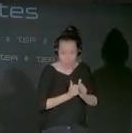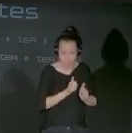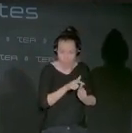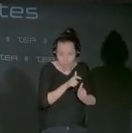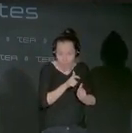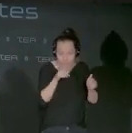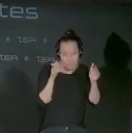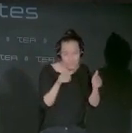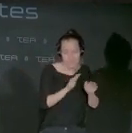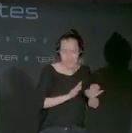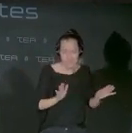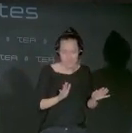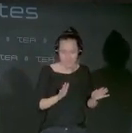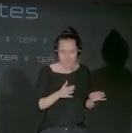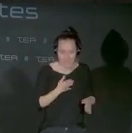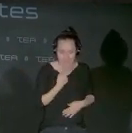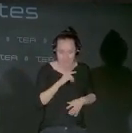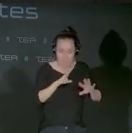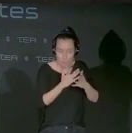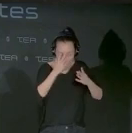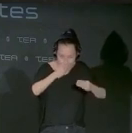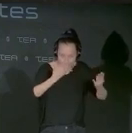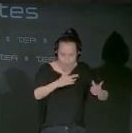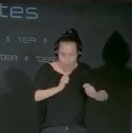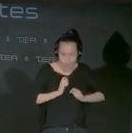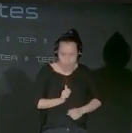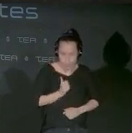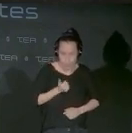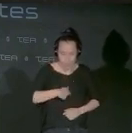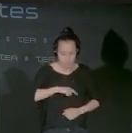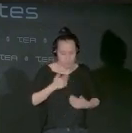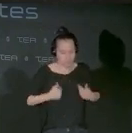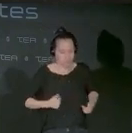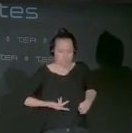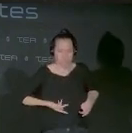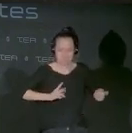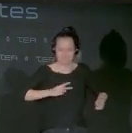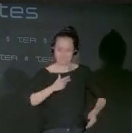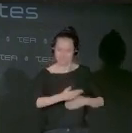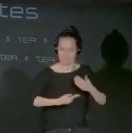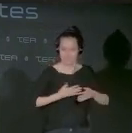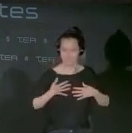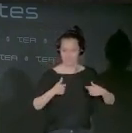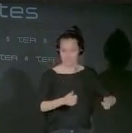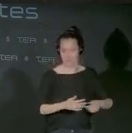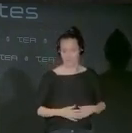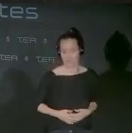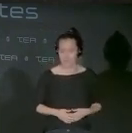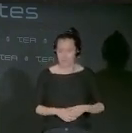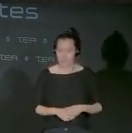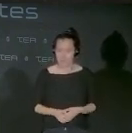Now, that's not the kind of thing that you can then go to the European Commission and say, give us some money so we can make people